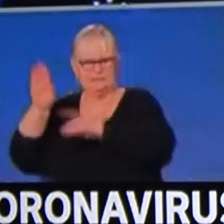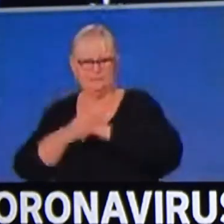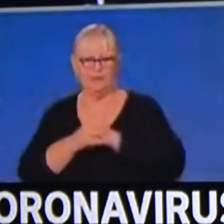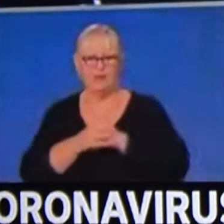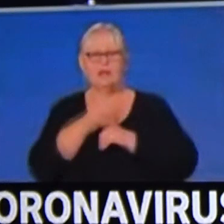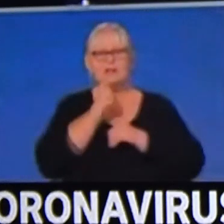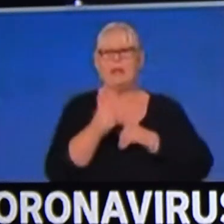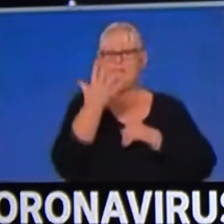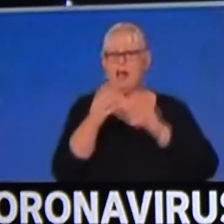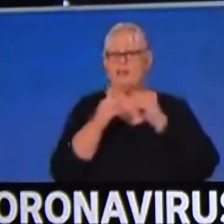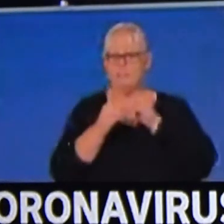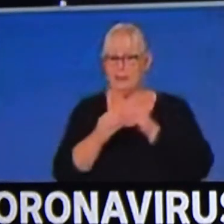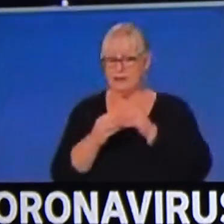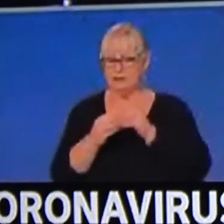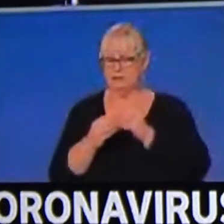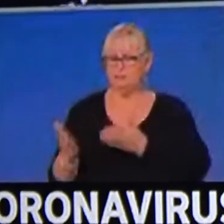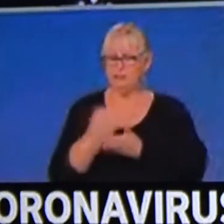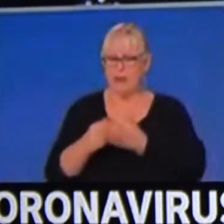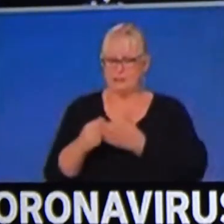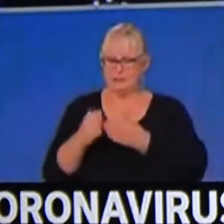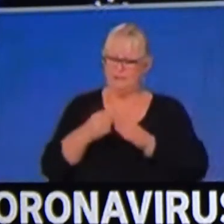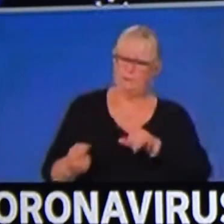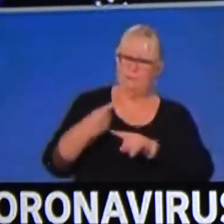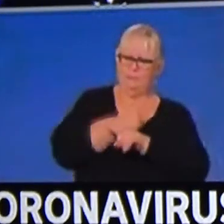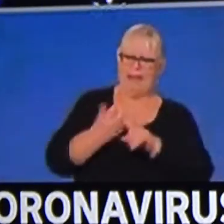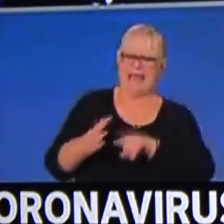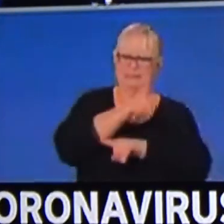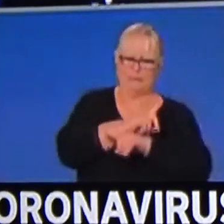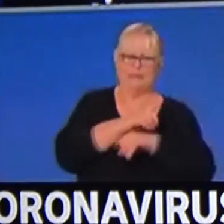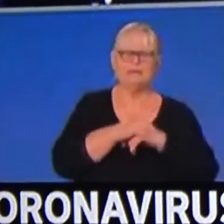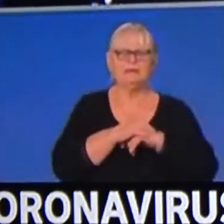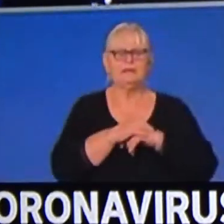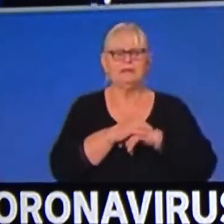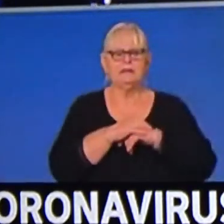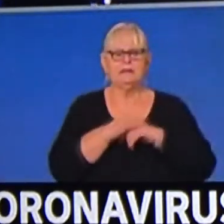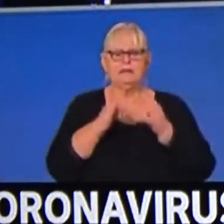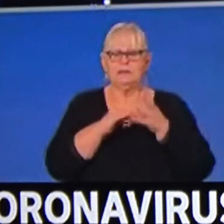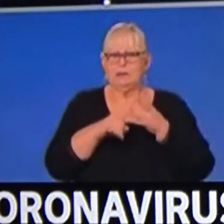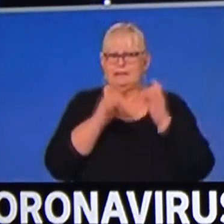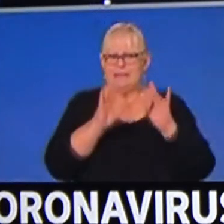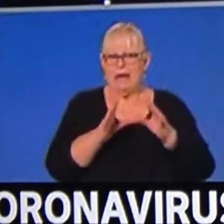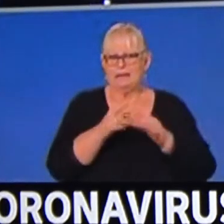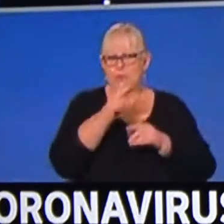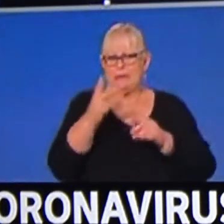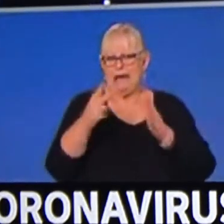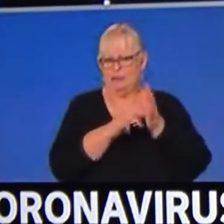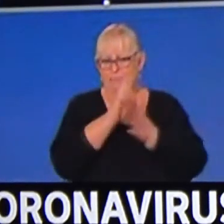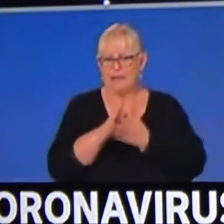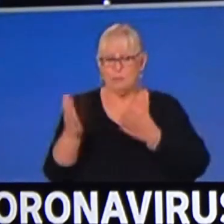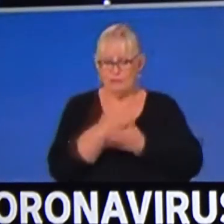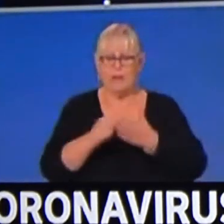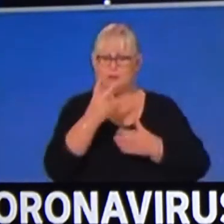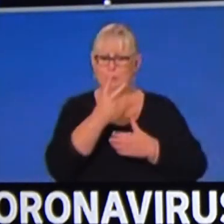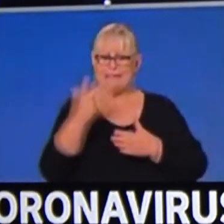billion raising just the previous week, which had a coverage of over 4 times. And since the 20th of March, some $28 billion has been raised